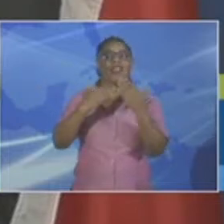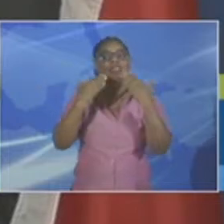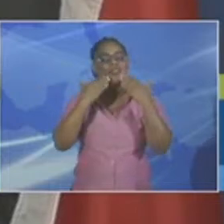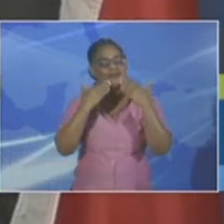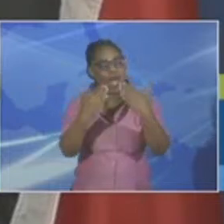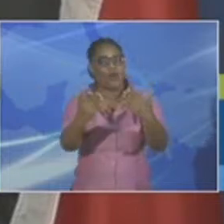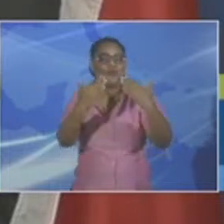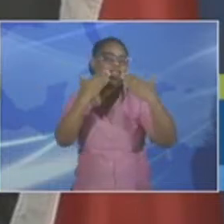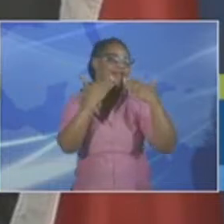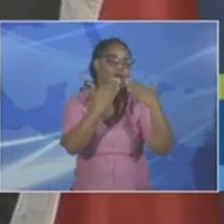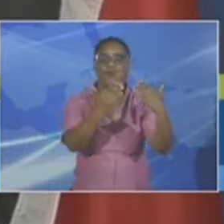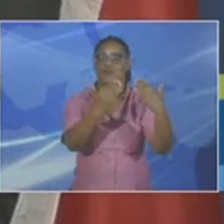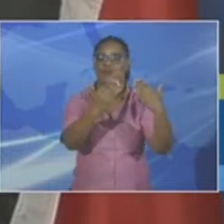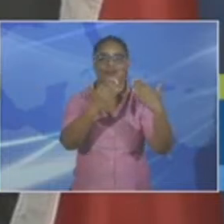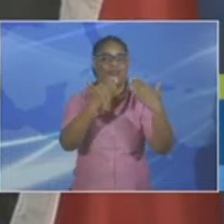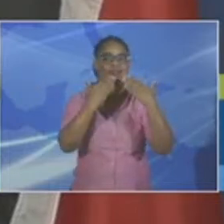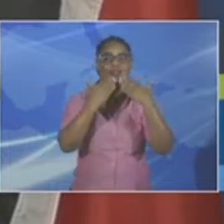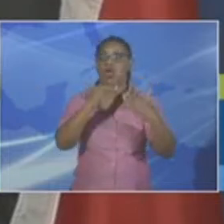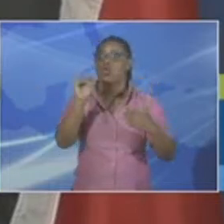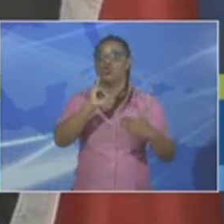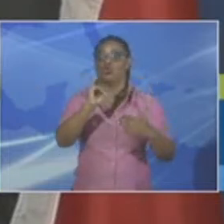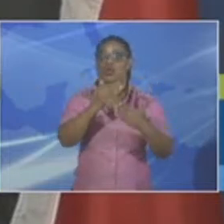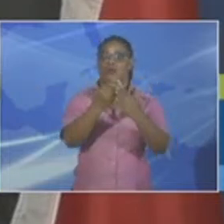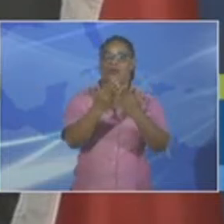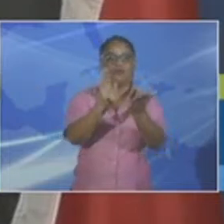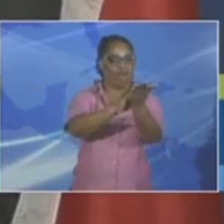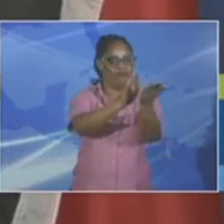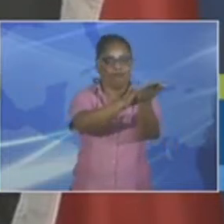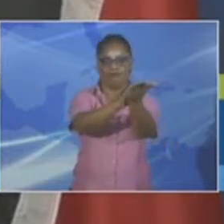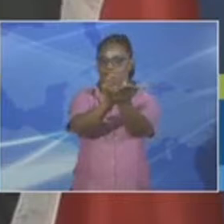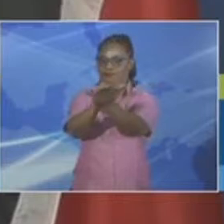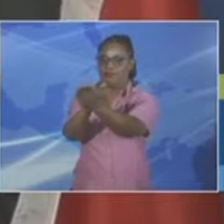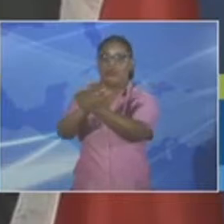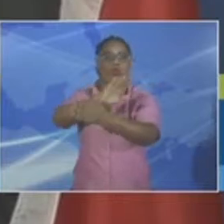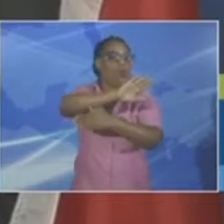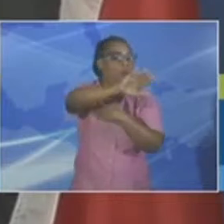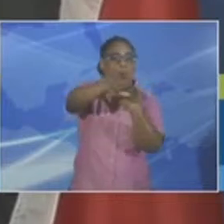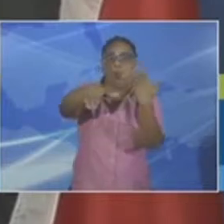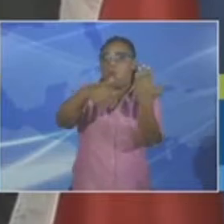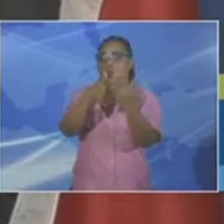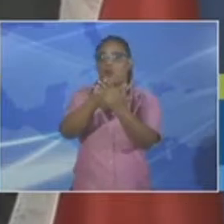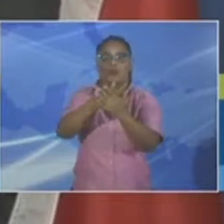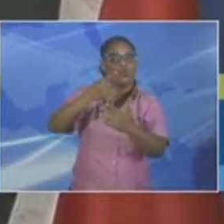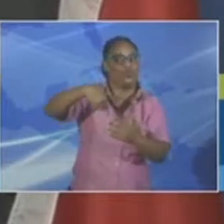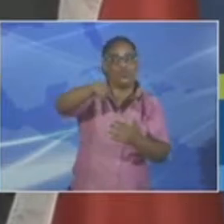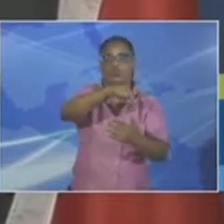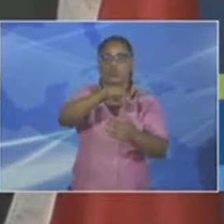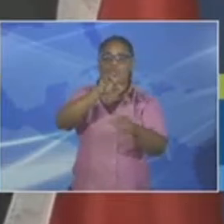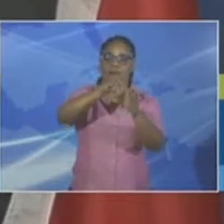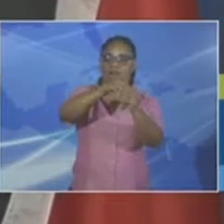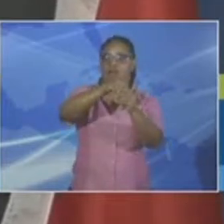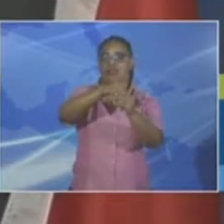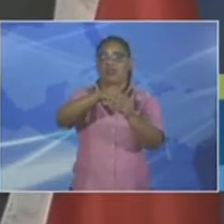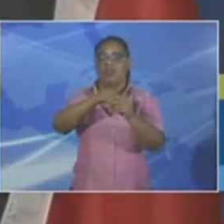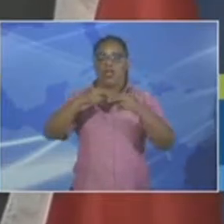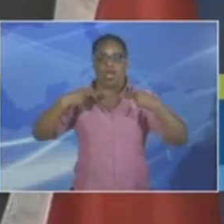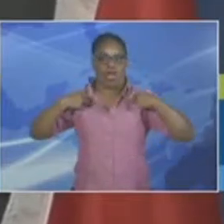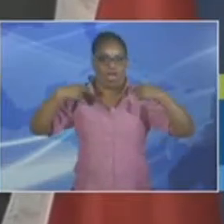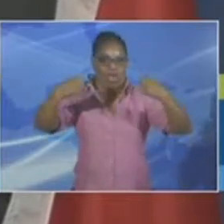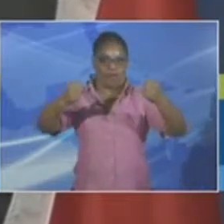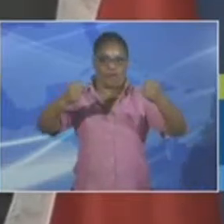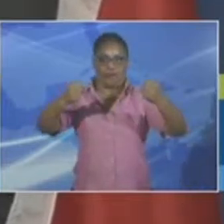and congratulate all the leadership in the health sector, starting with the minister,